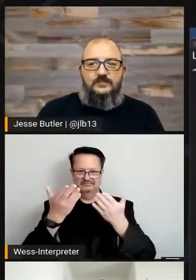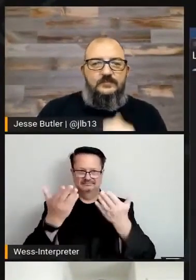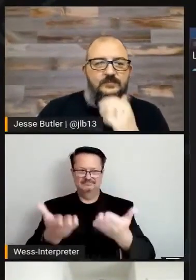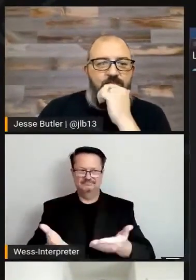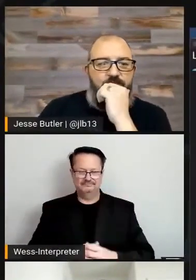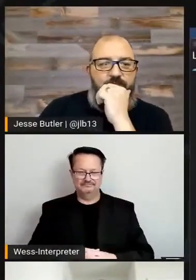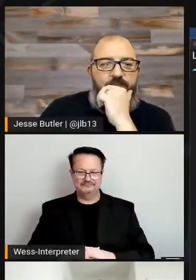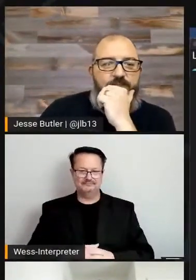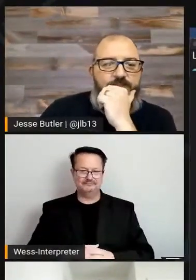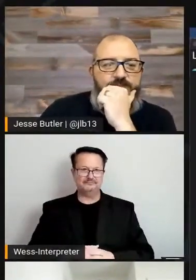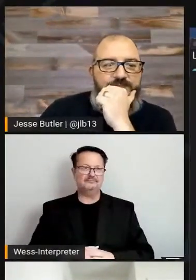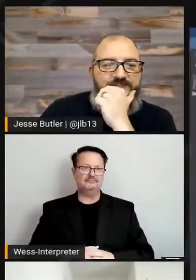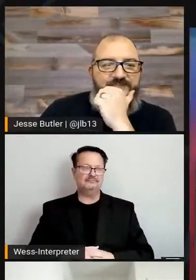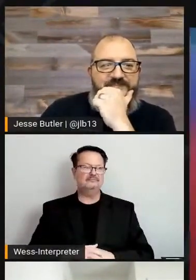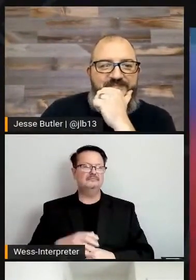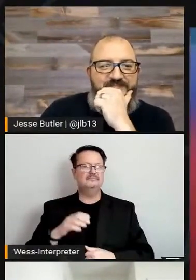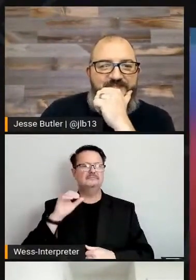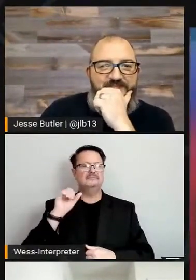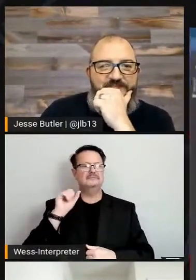Cool. So